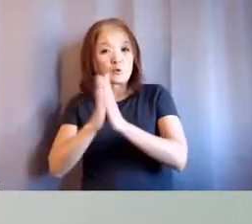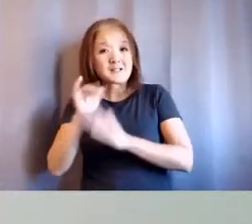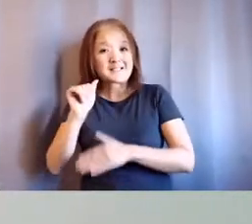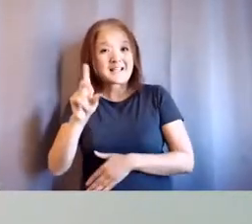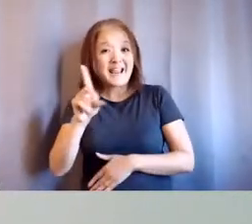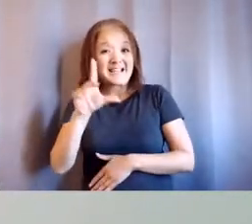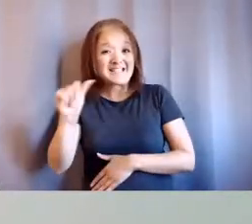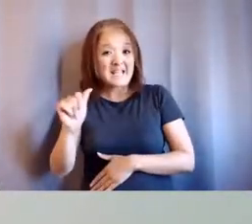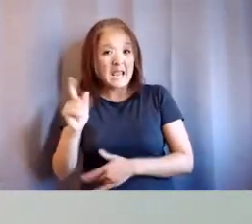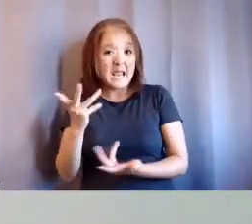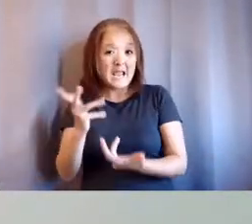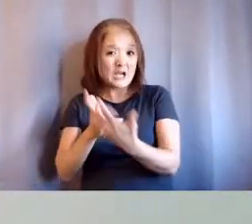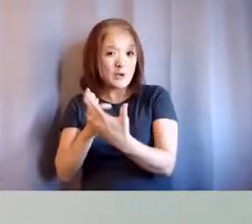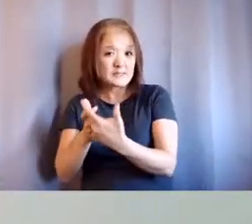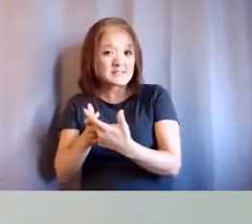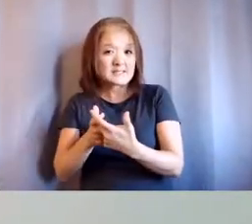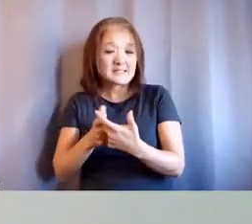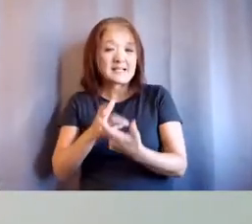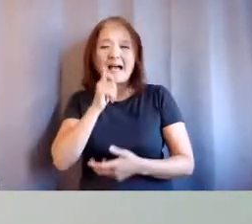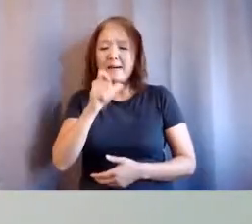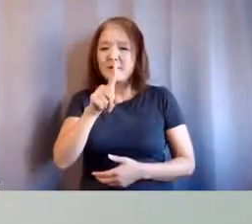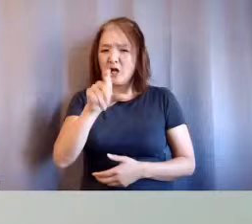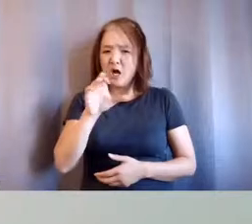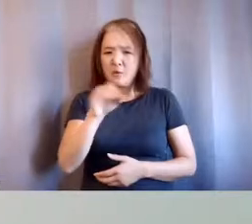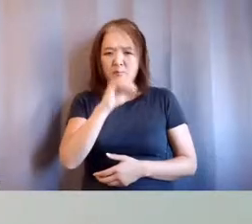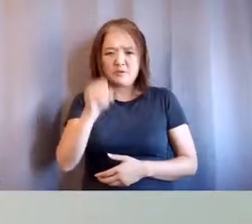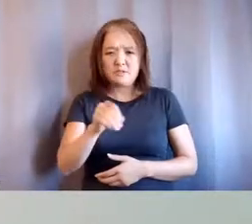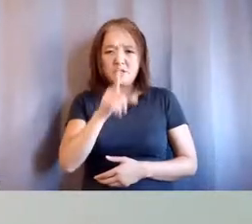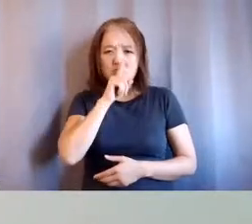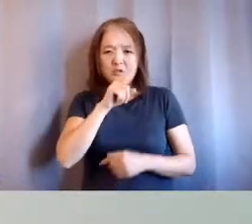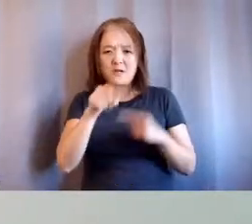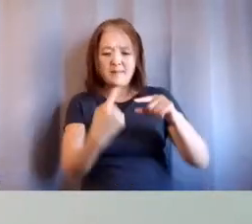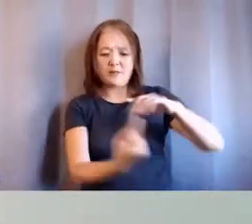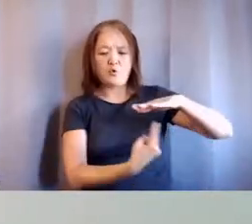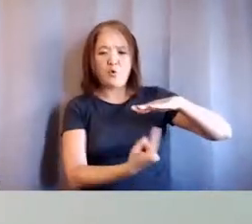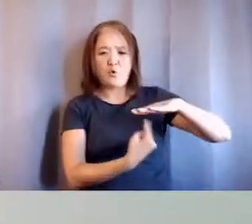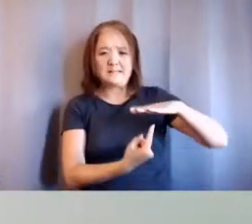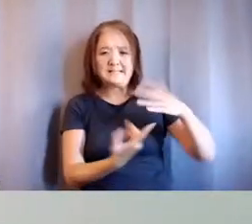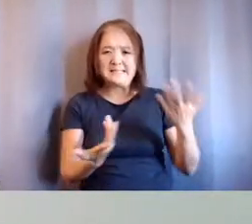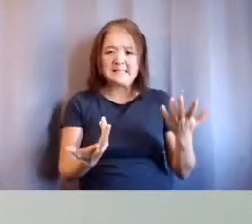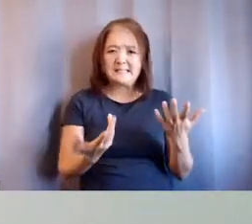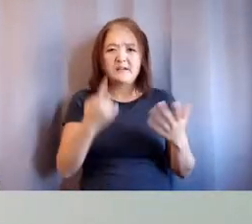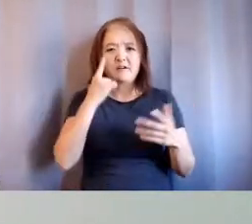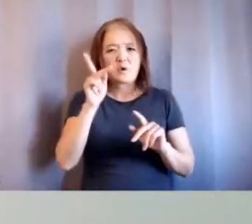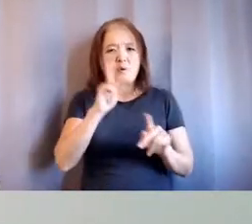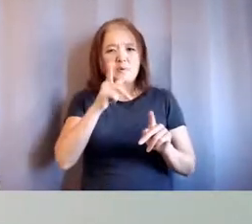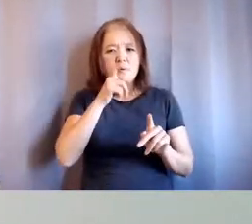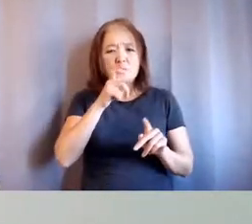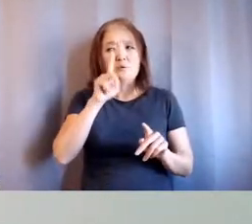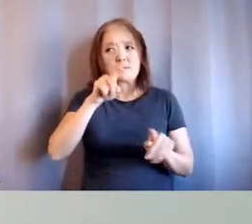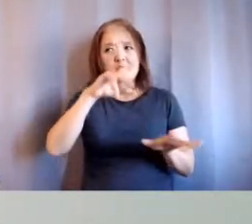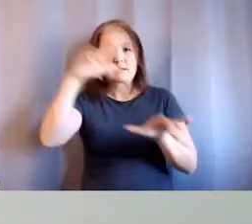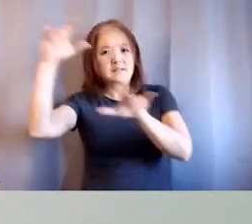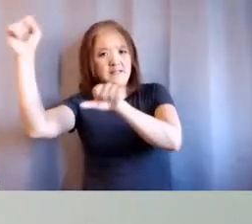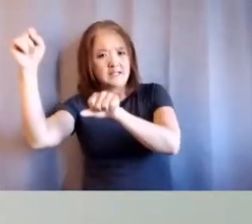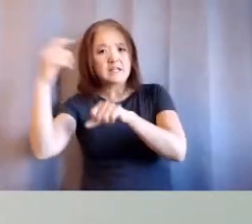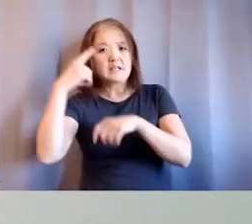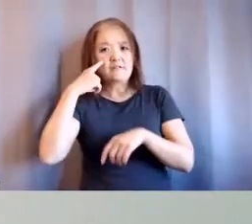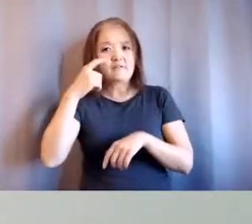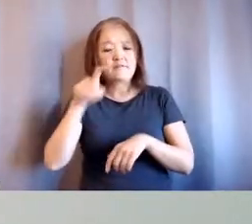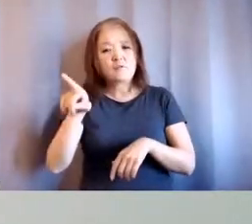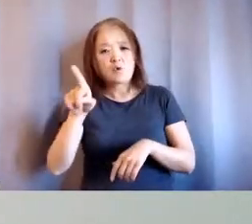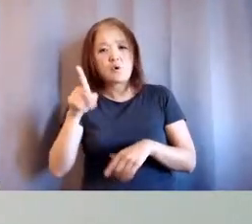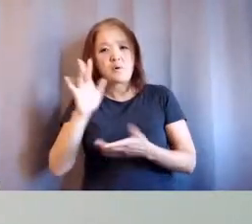I also am not 100% sure about the quarantine effects for people who are leaving for medical treatment and what